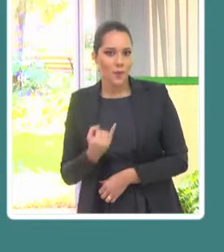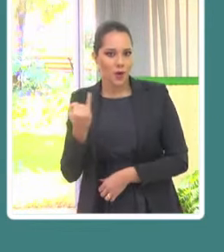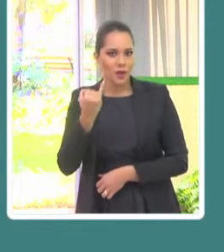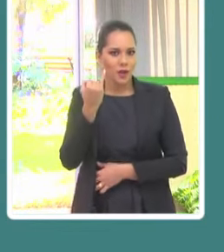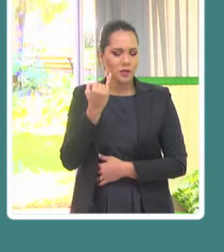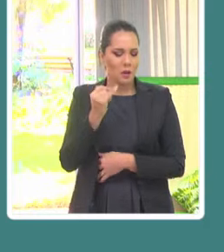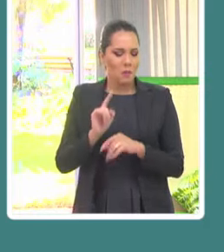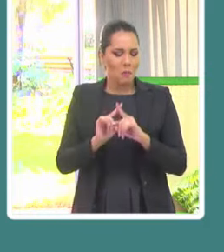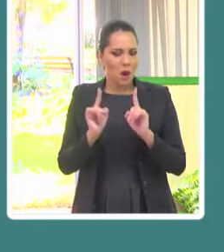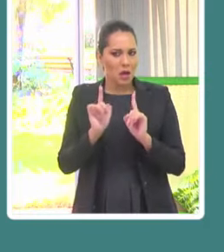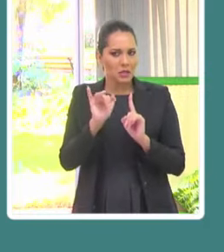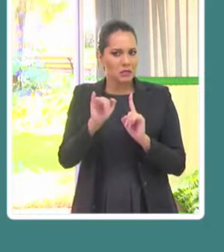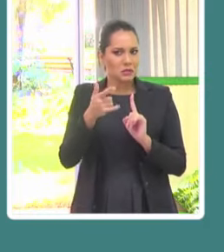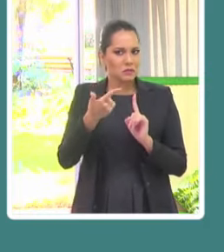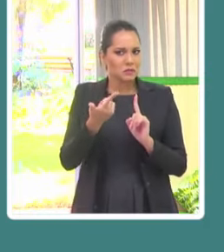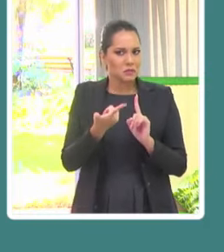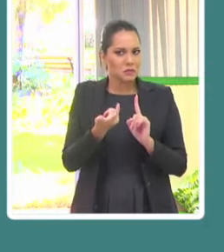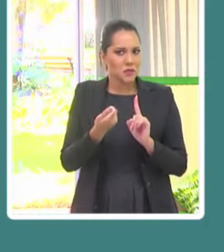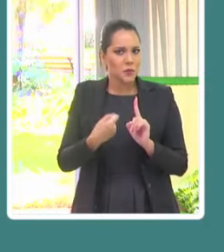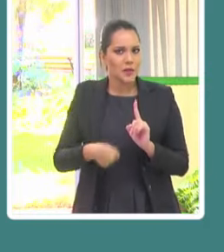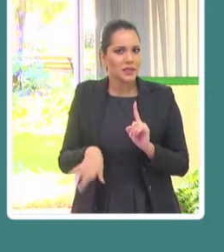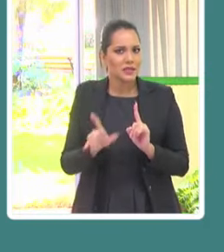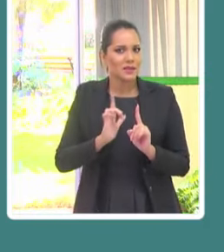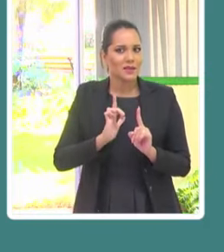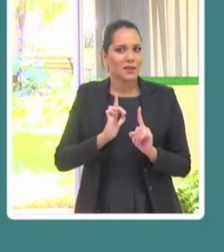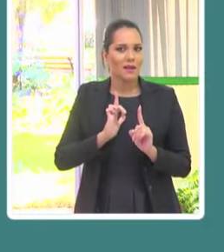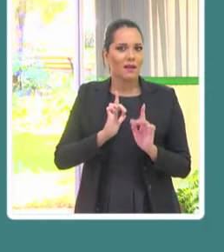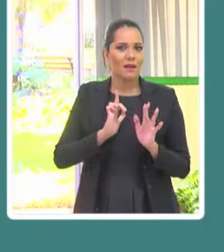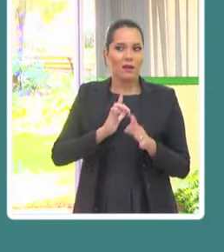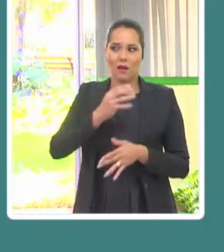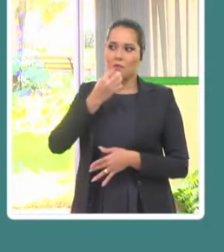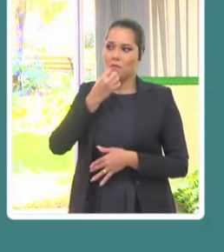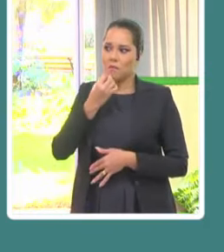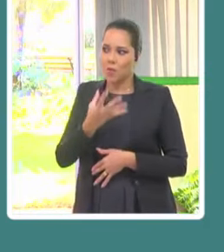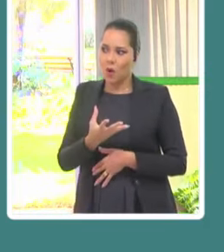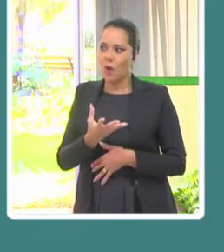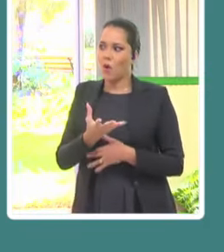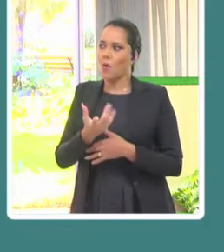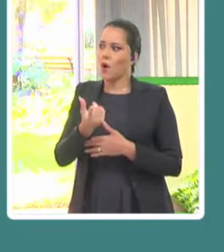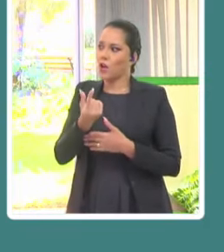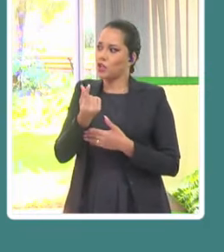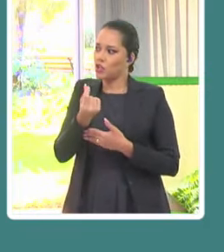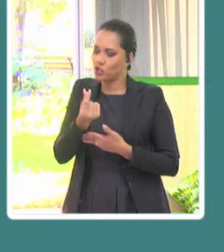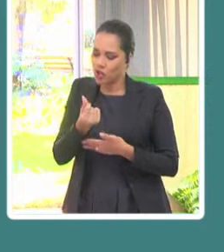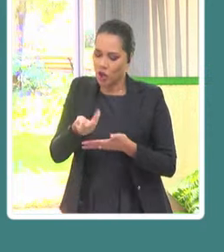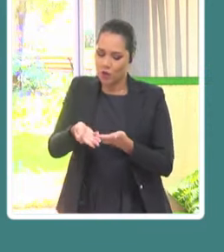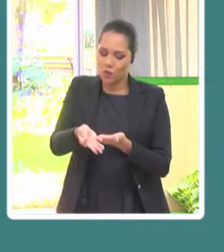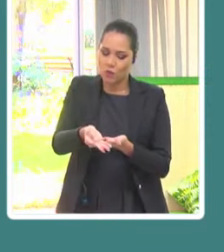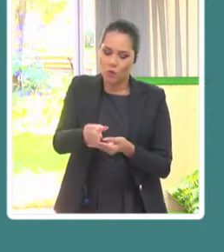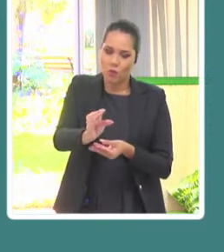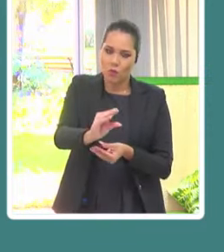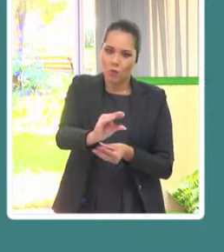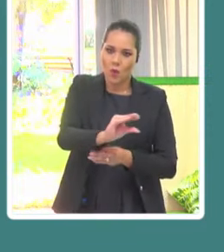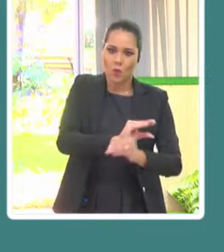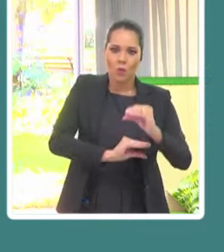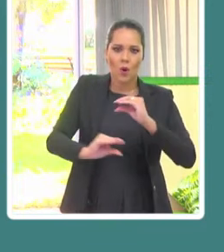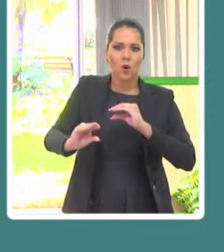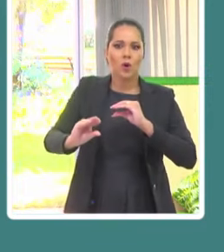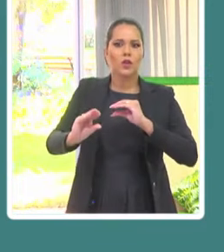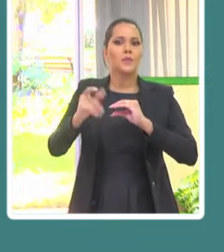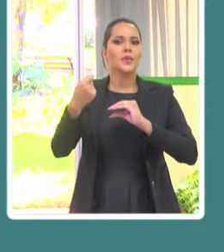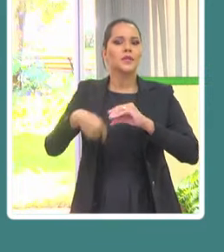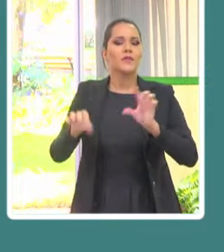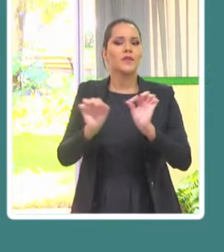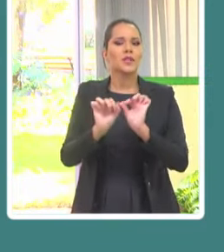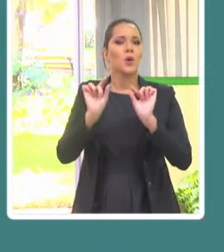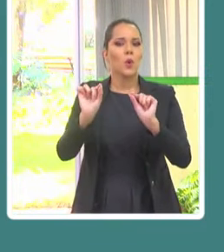a really good way of transferring money, what do we need to do? So, as